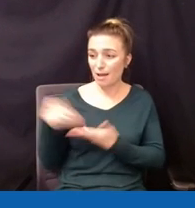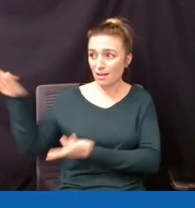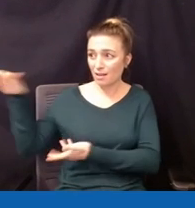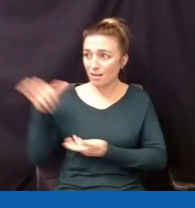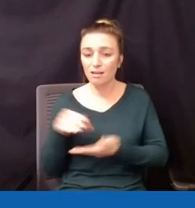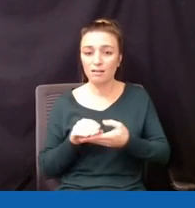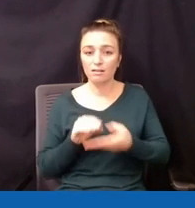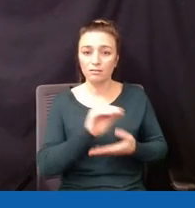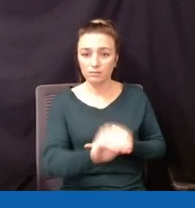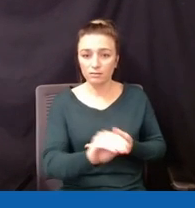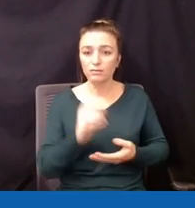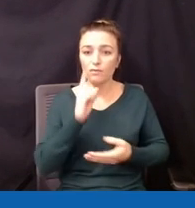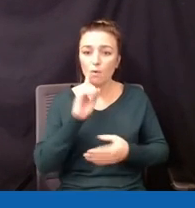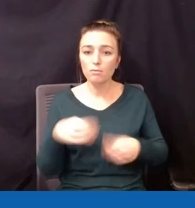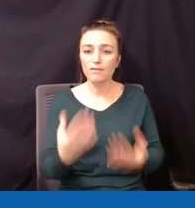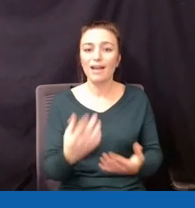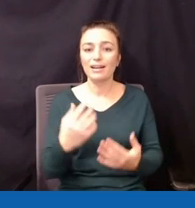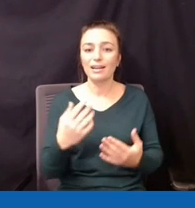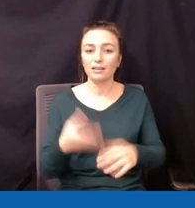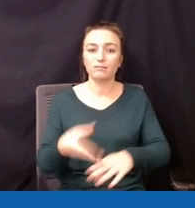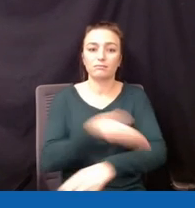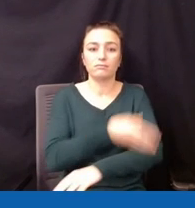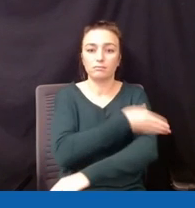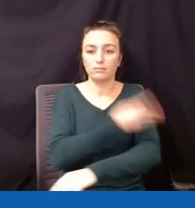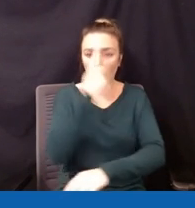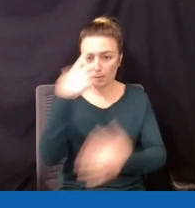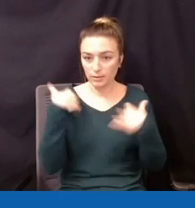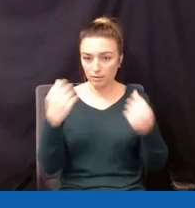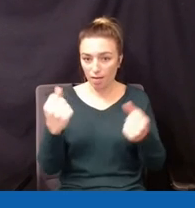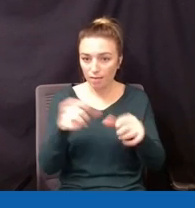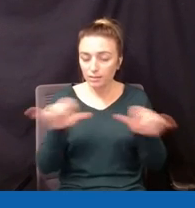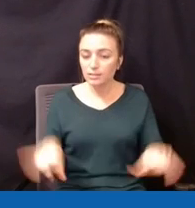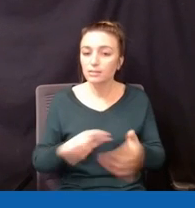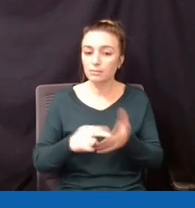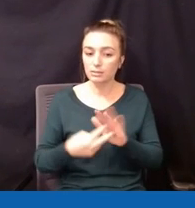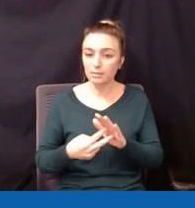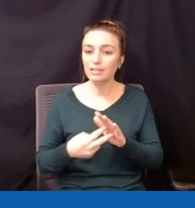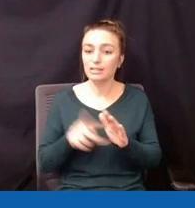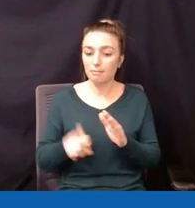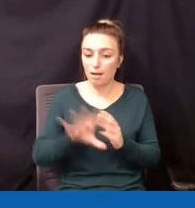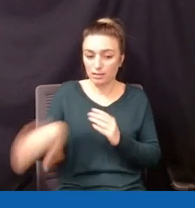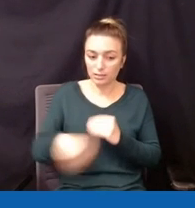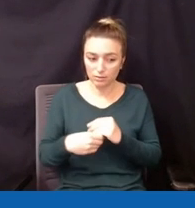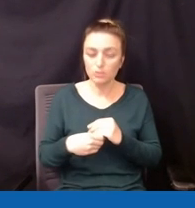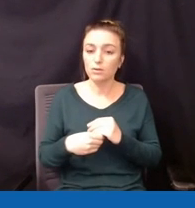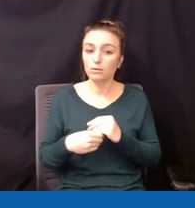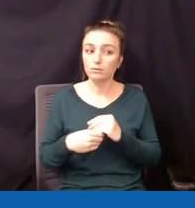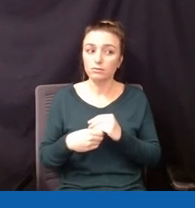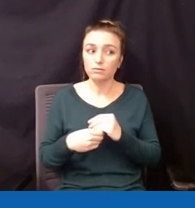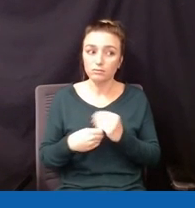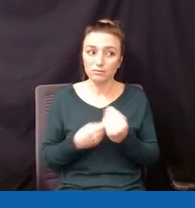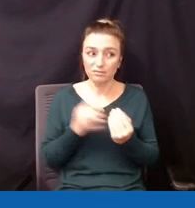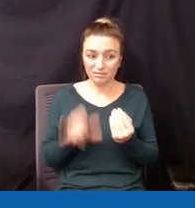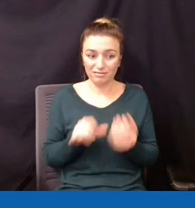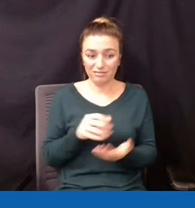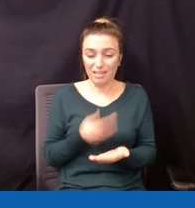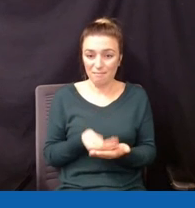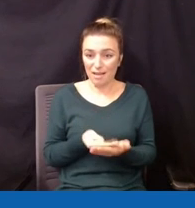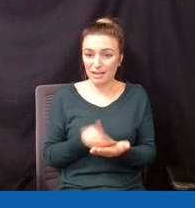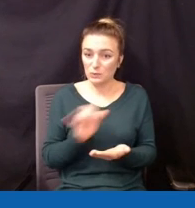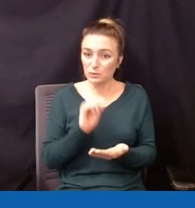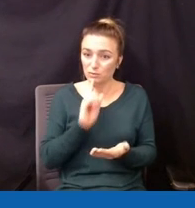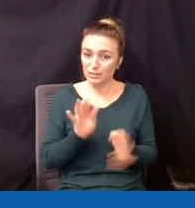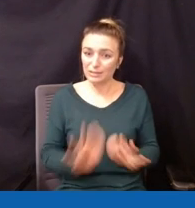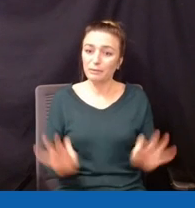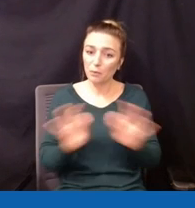care systems must include a significant allocation for actually compensating frontline workers for being the frontline, you